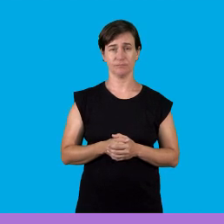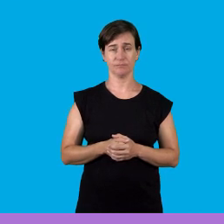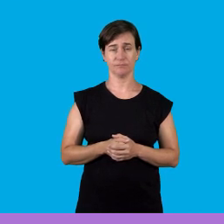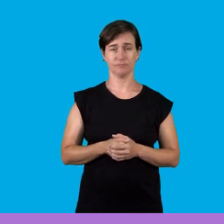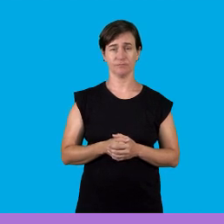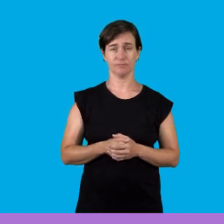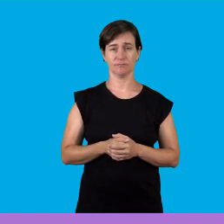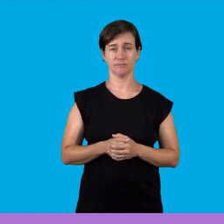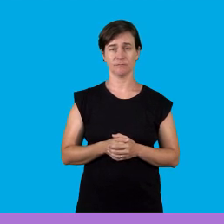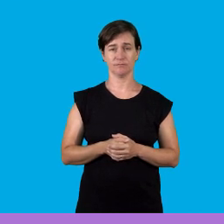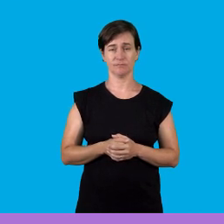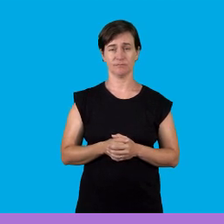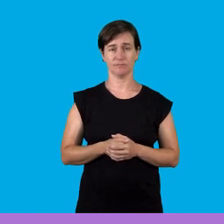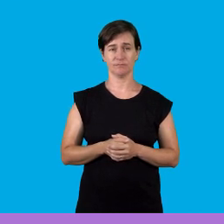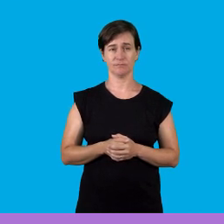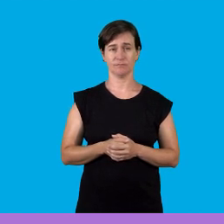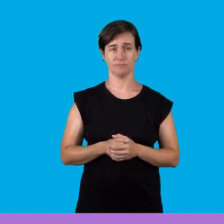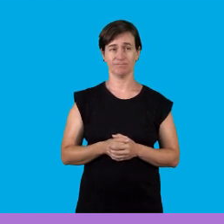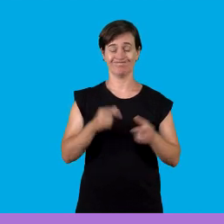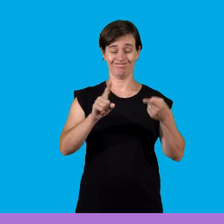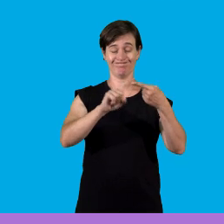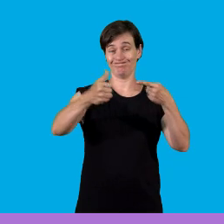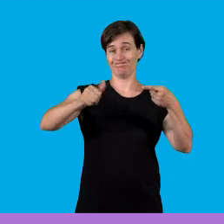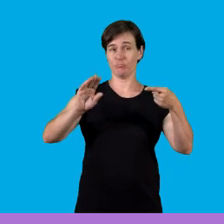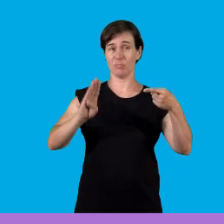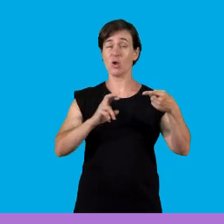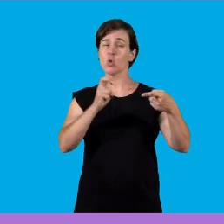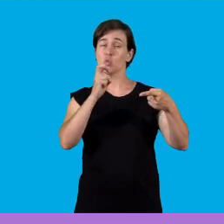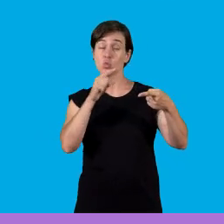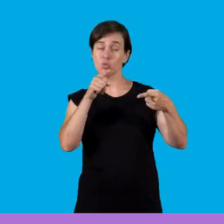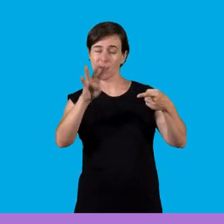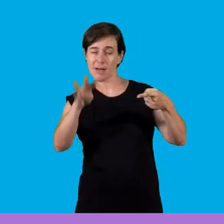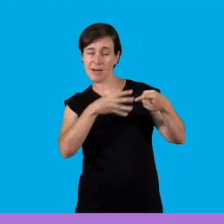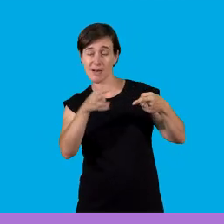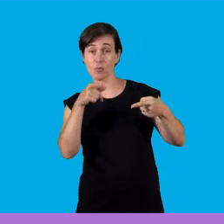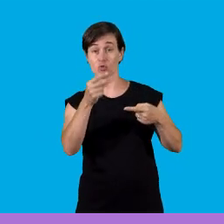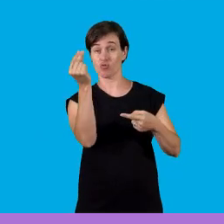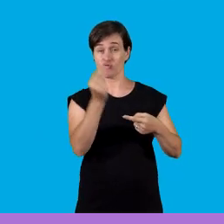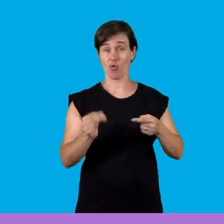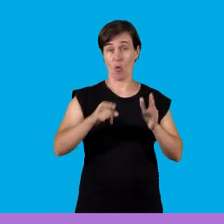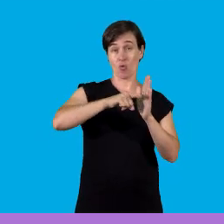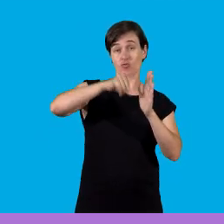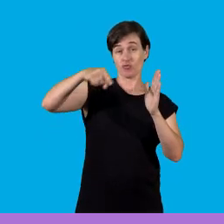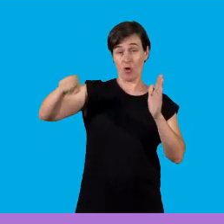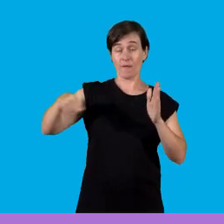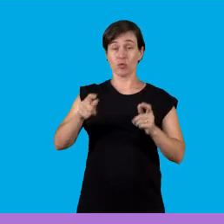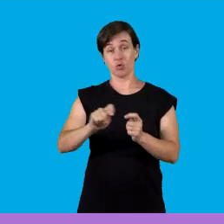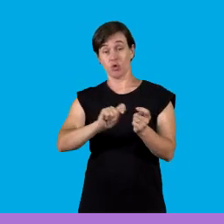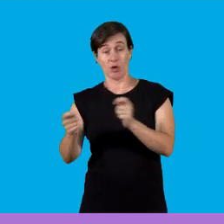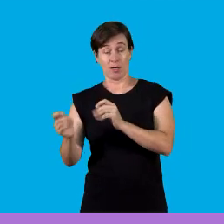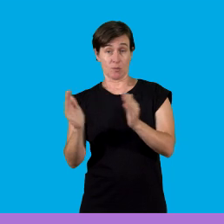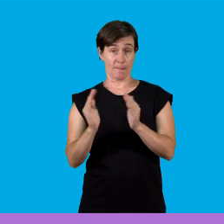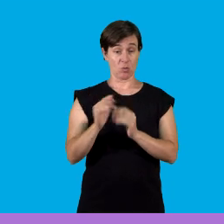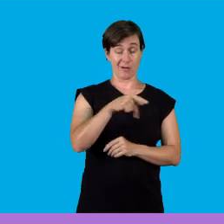okay, we are saying the following. Use the table to draw a conversion graph for converting between